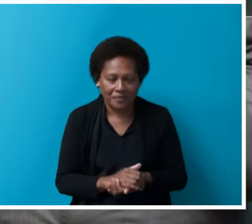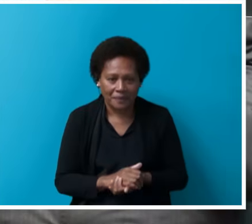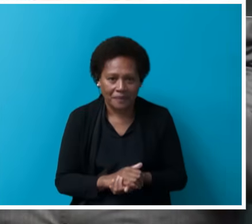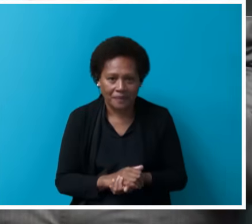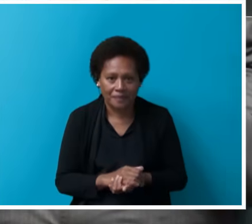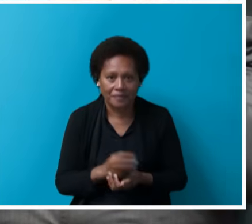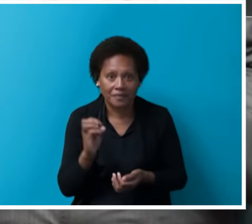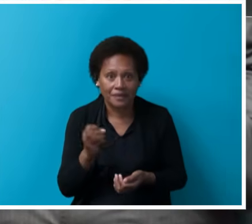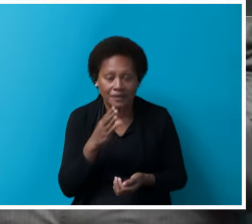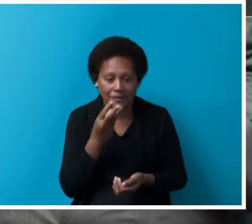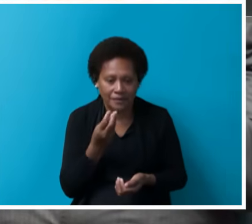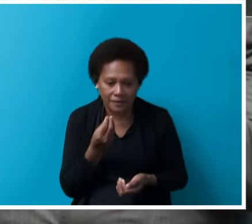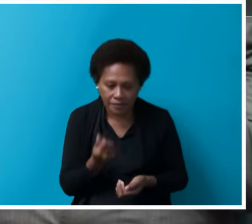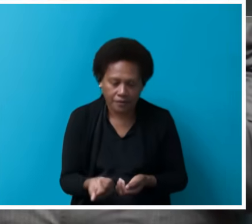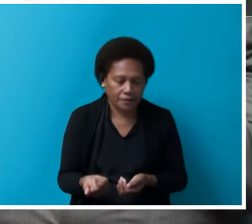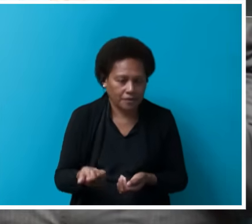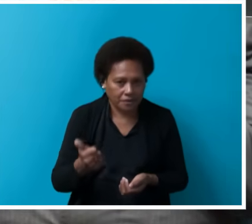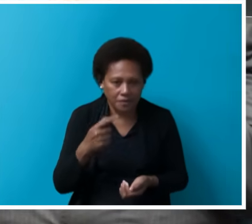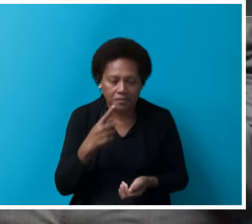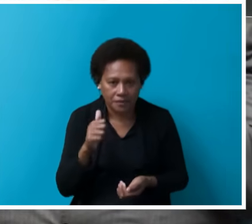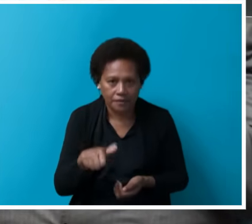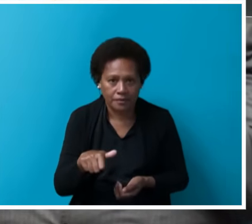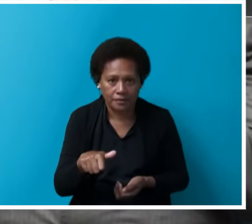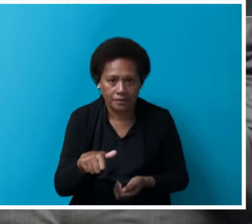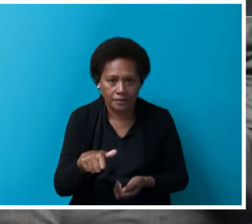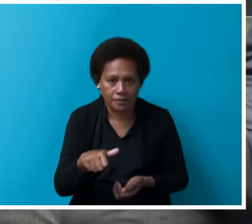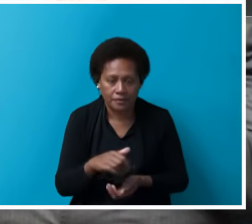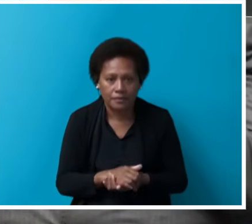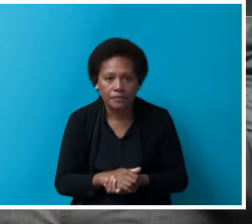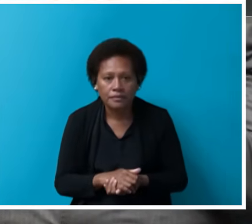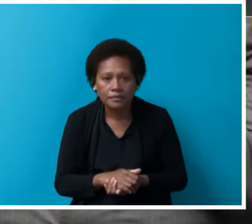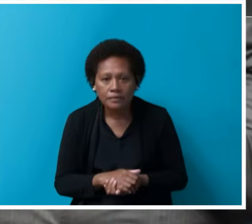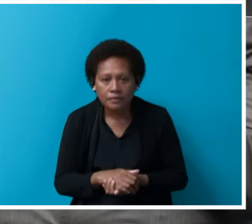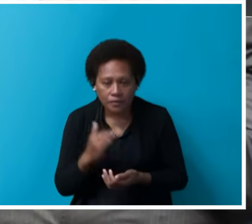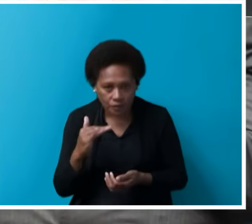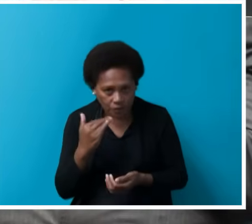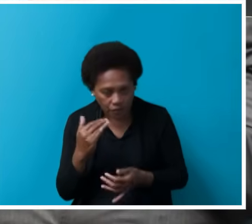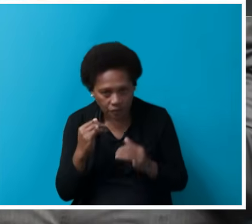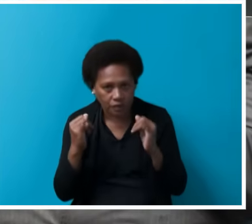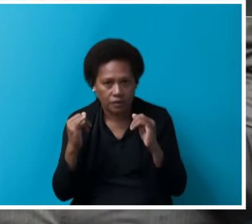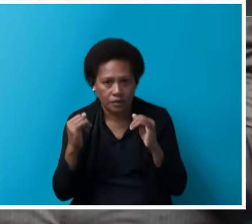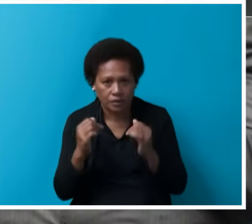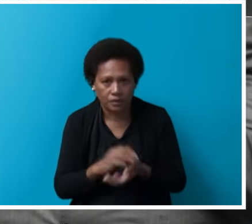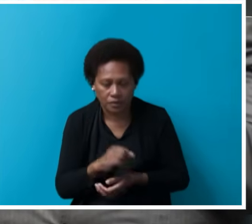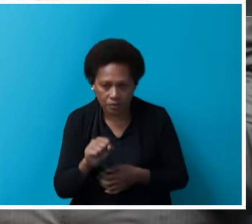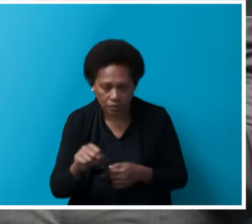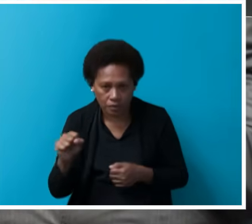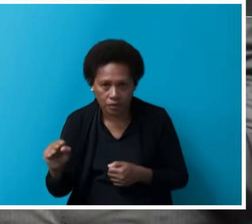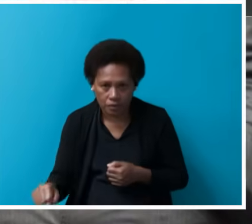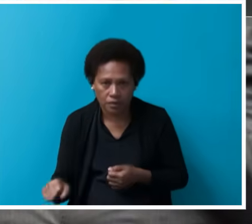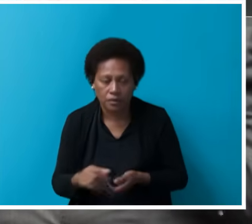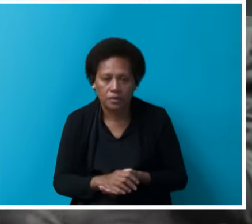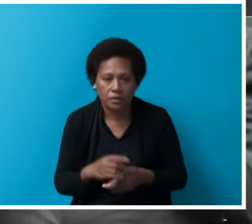For some, that would be correct. It may not be enough. There will always be issues about scholarship, about bonds,